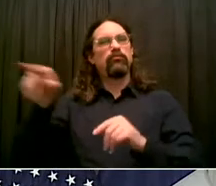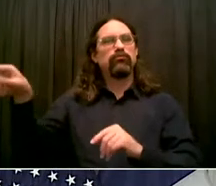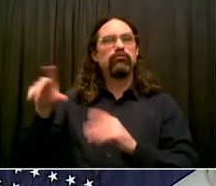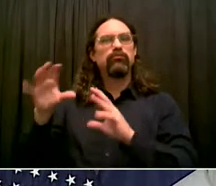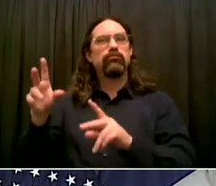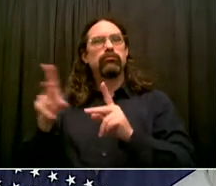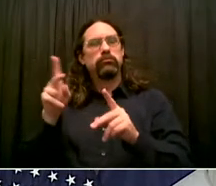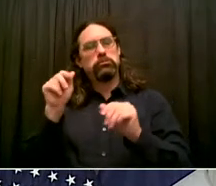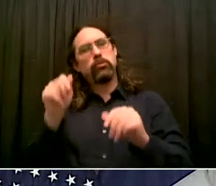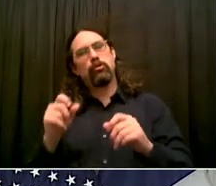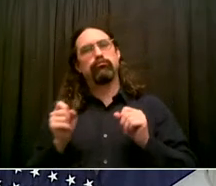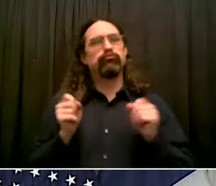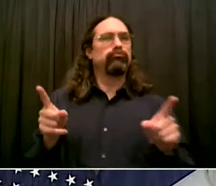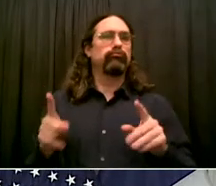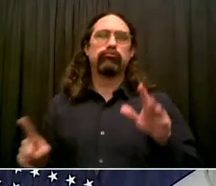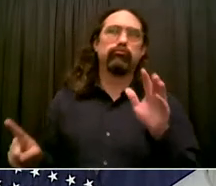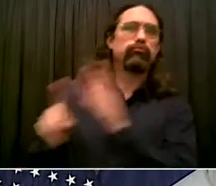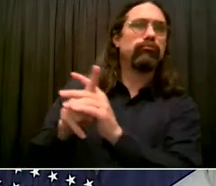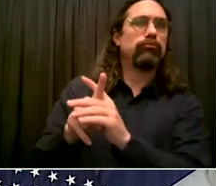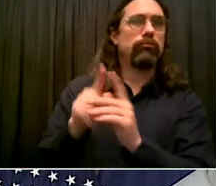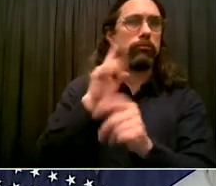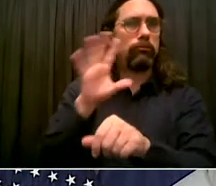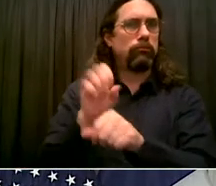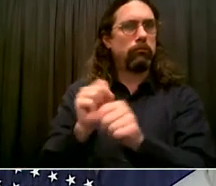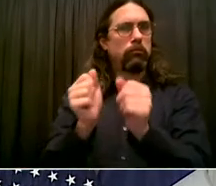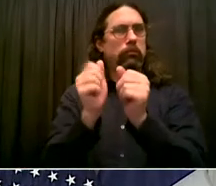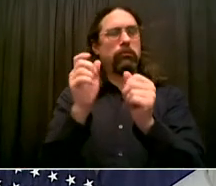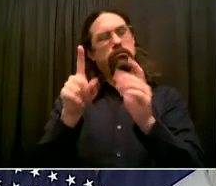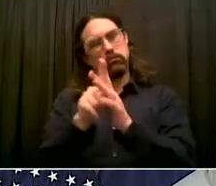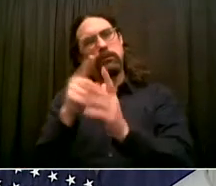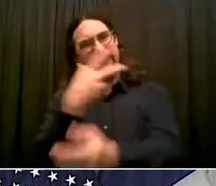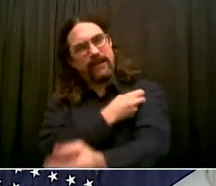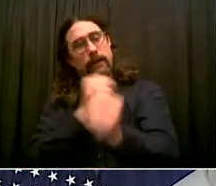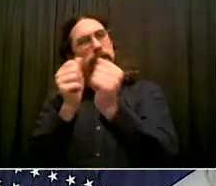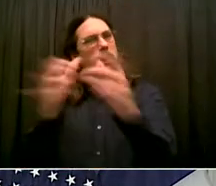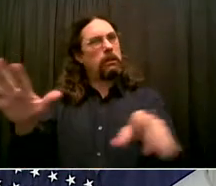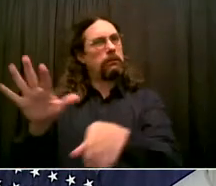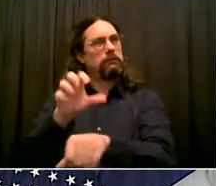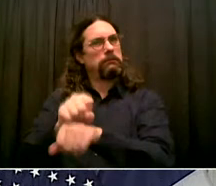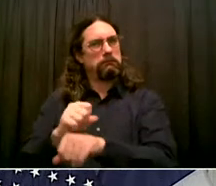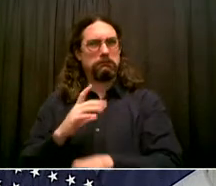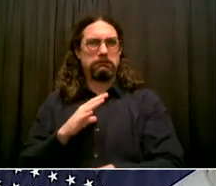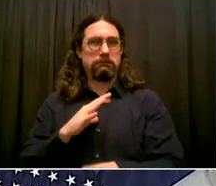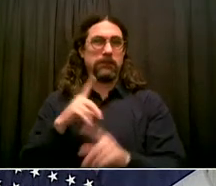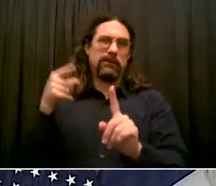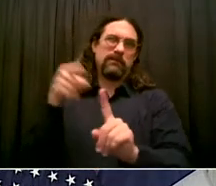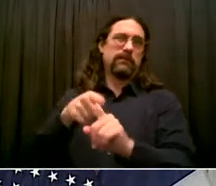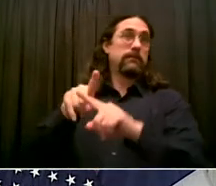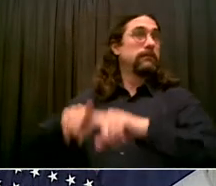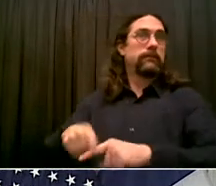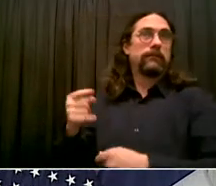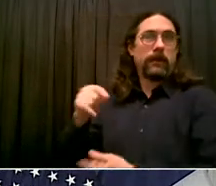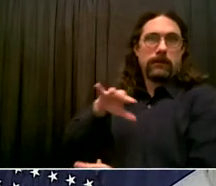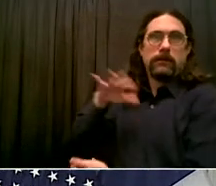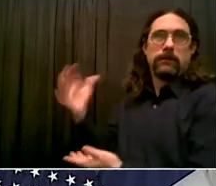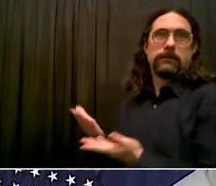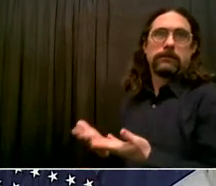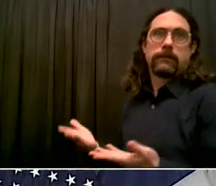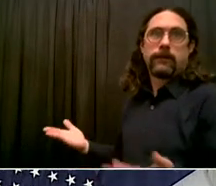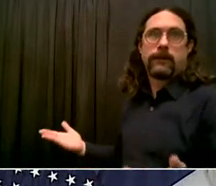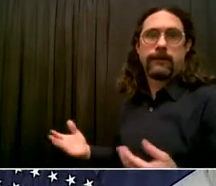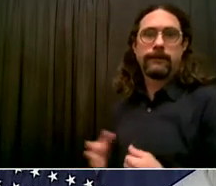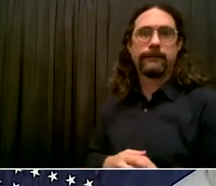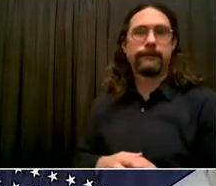Hi, Mayor. Good afternoon. Good morning, I should say. How are you doing? I'm doing good, Roger. How are you doing? I'm great. I have